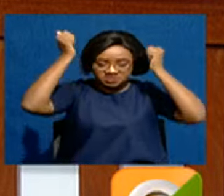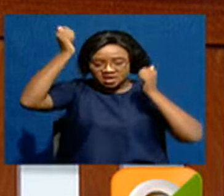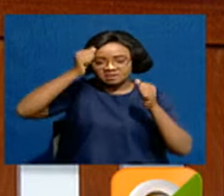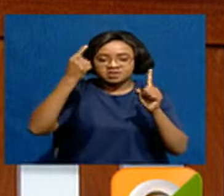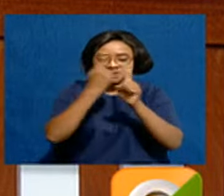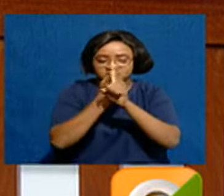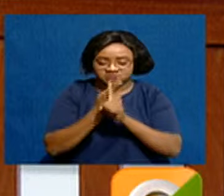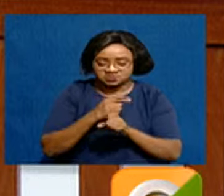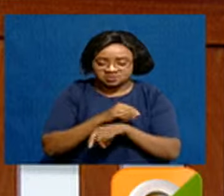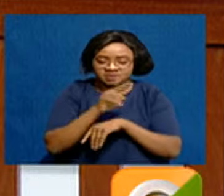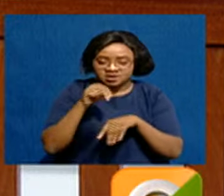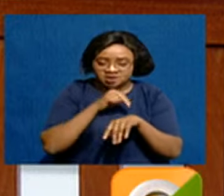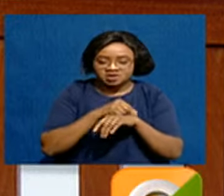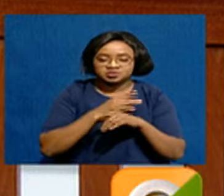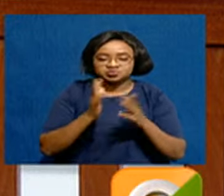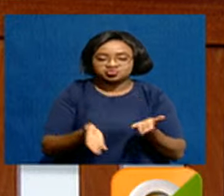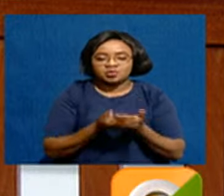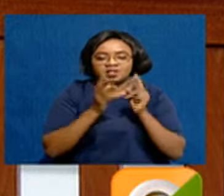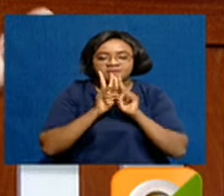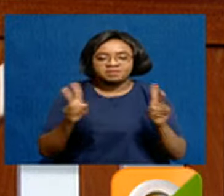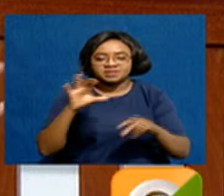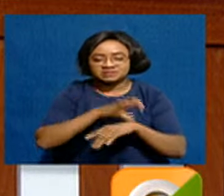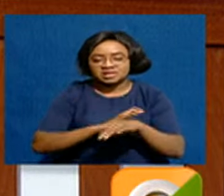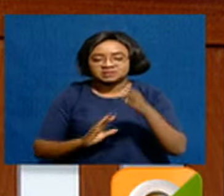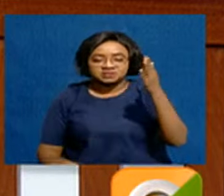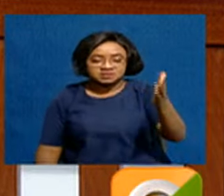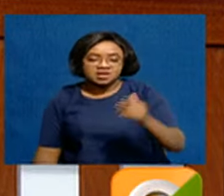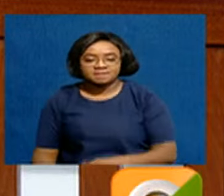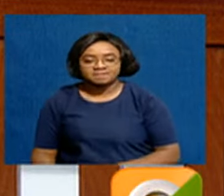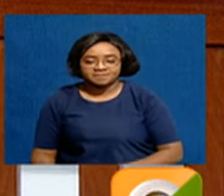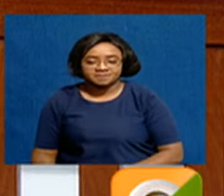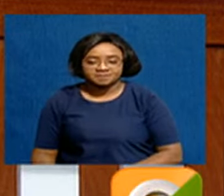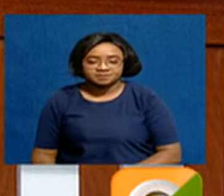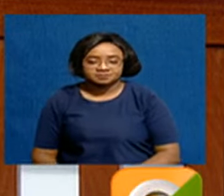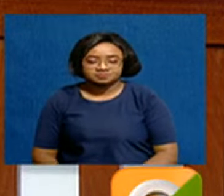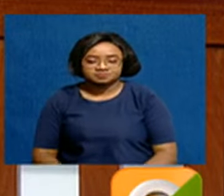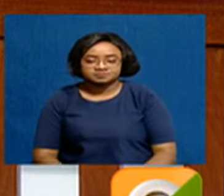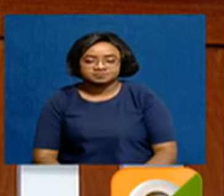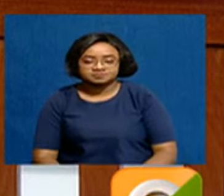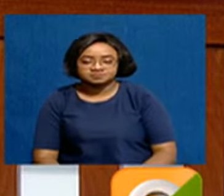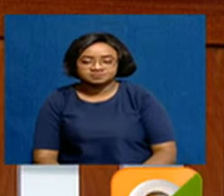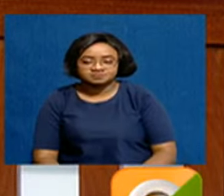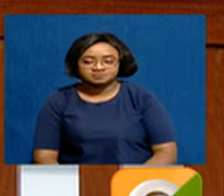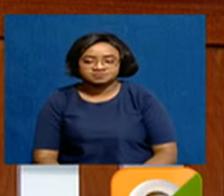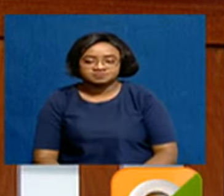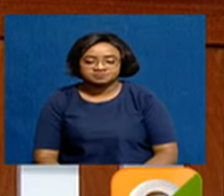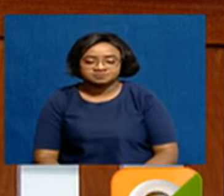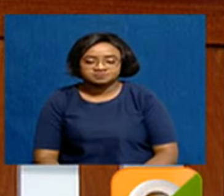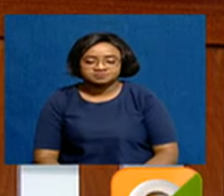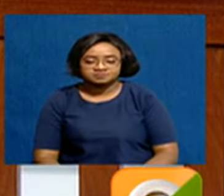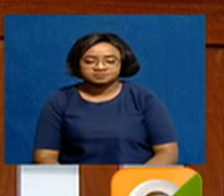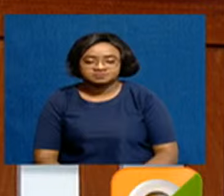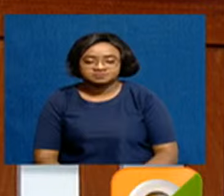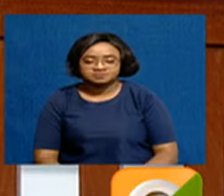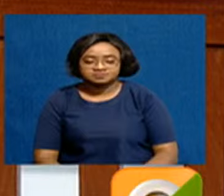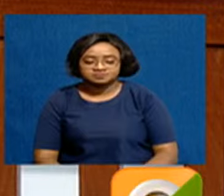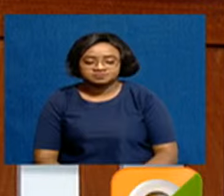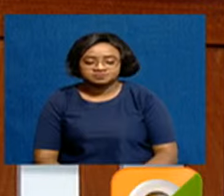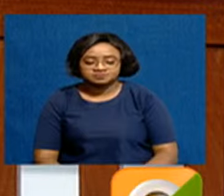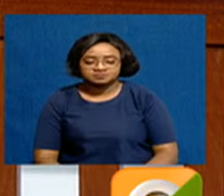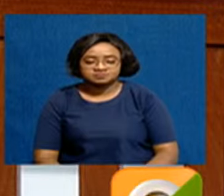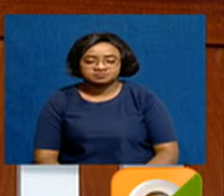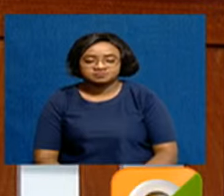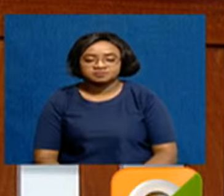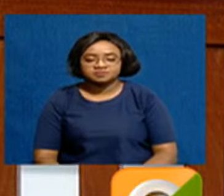to stabilize Haiti. Secondly, the U.S. Department of Defense